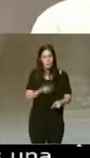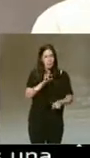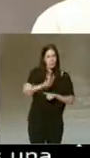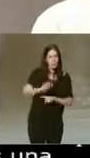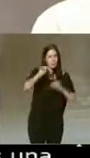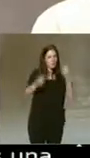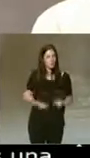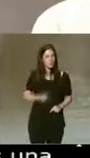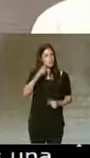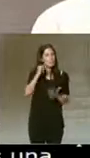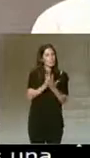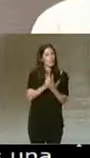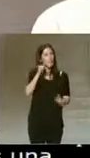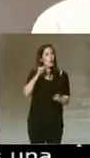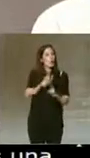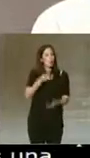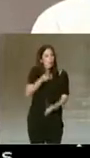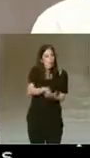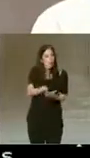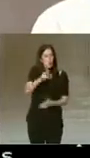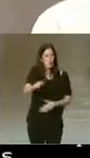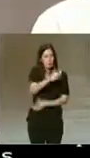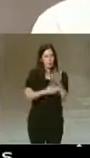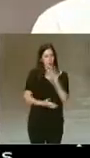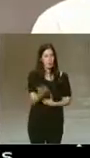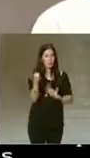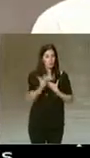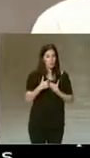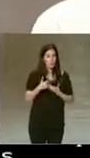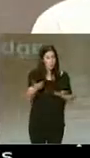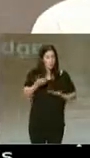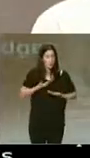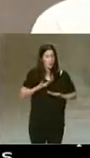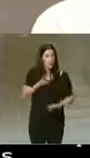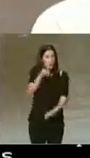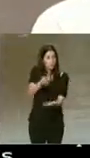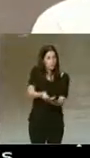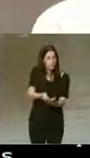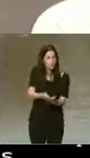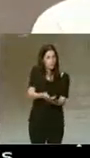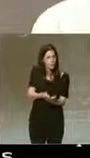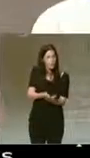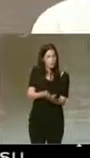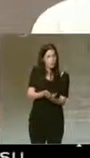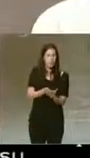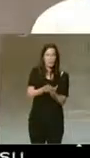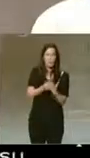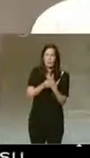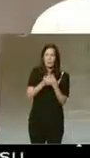one budget item to pay for those professionals with